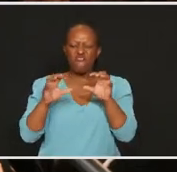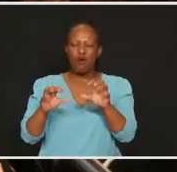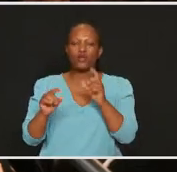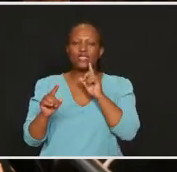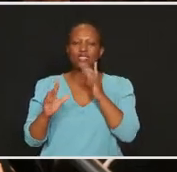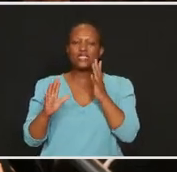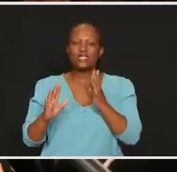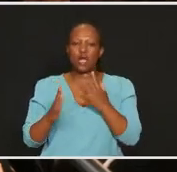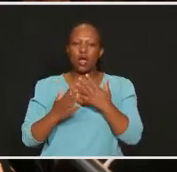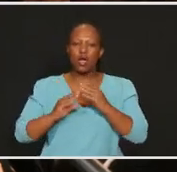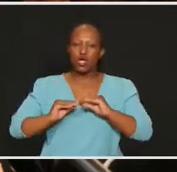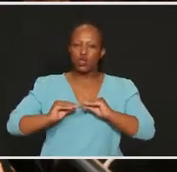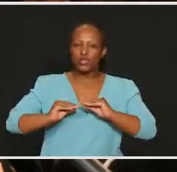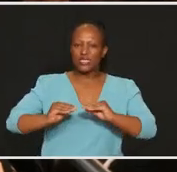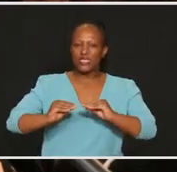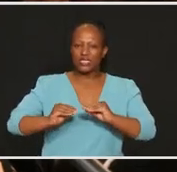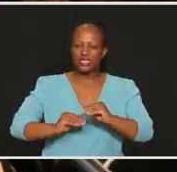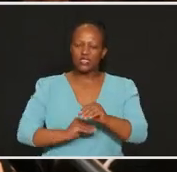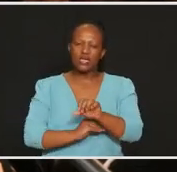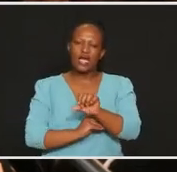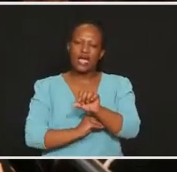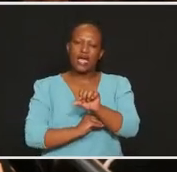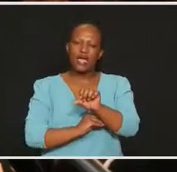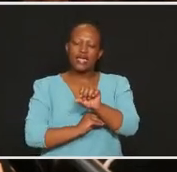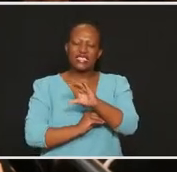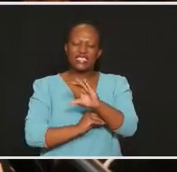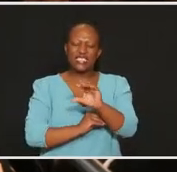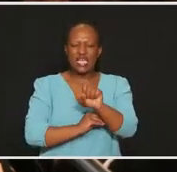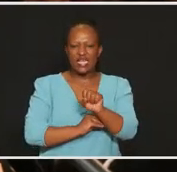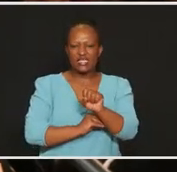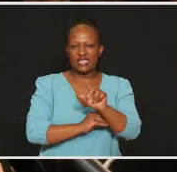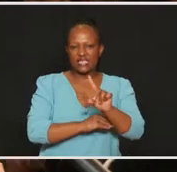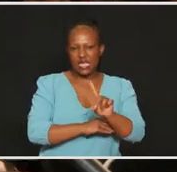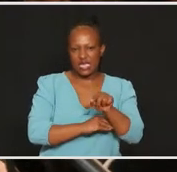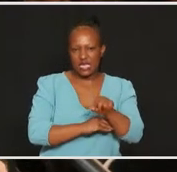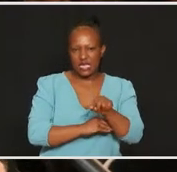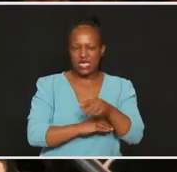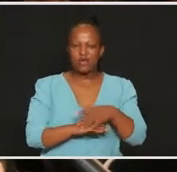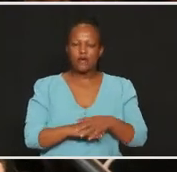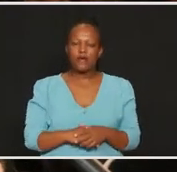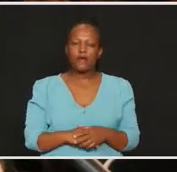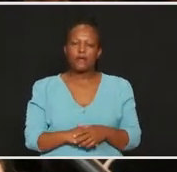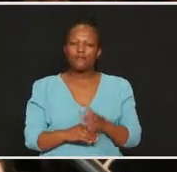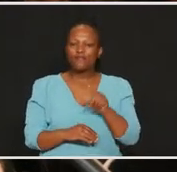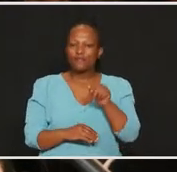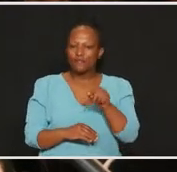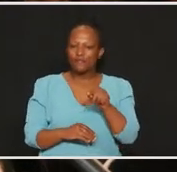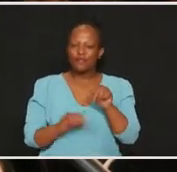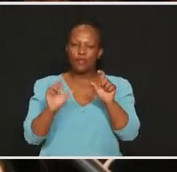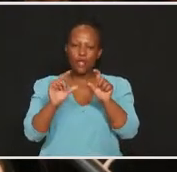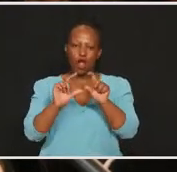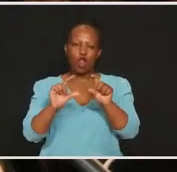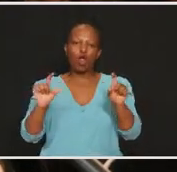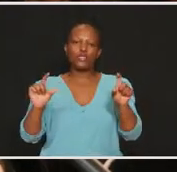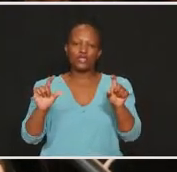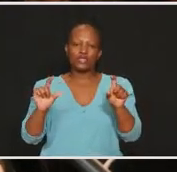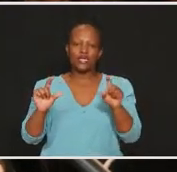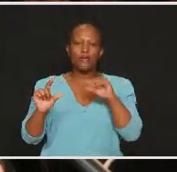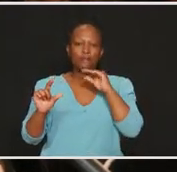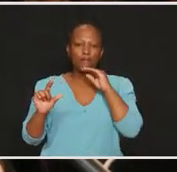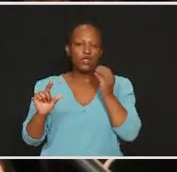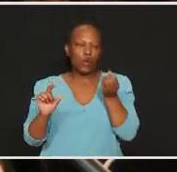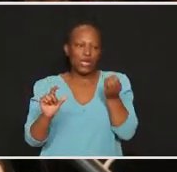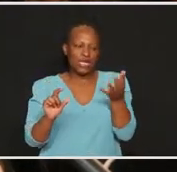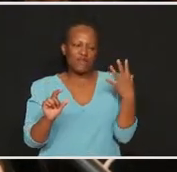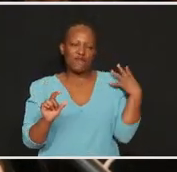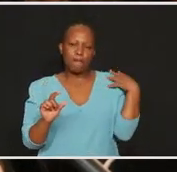CSE and other programs that are in Conflict whether Educators conscience this close will give the minister the power